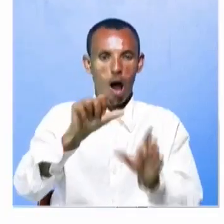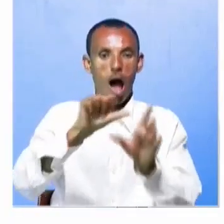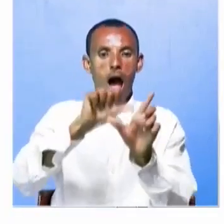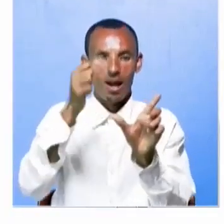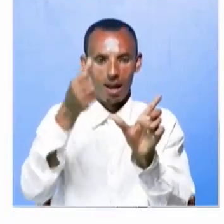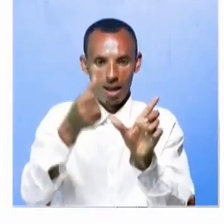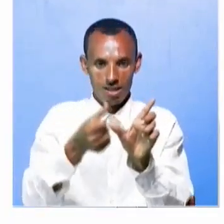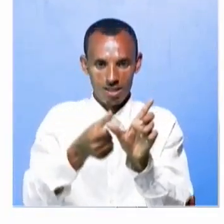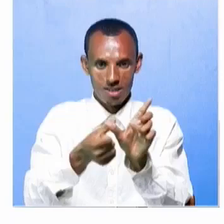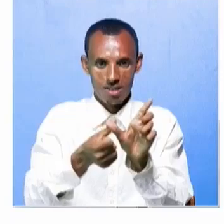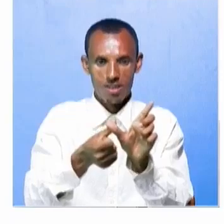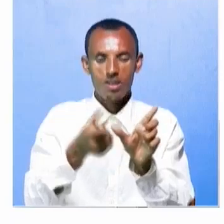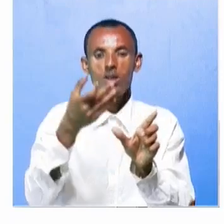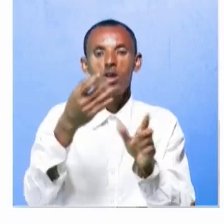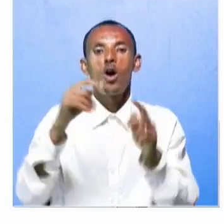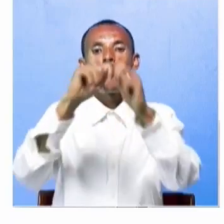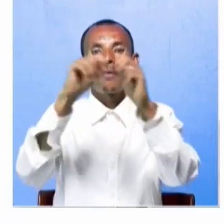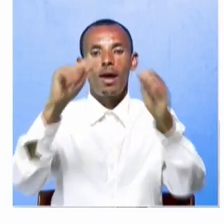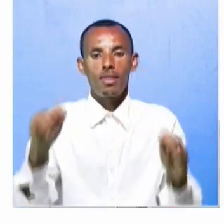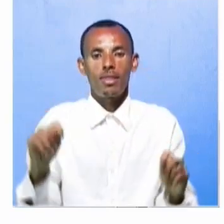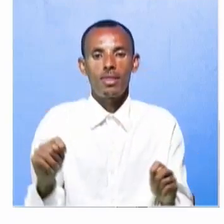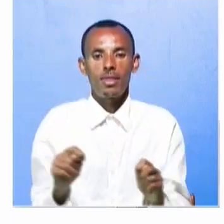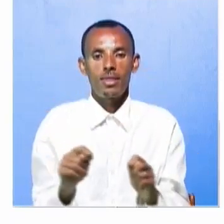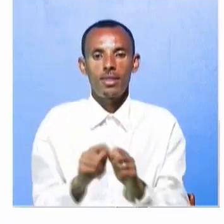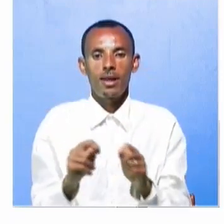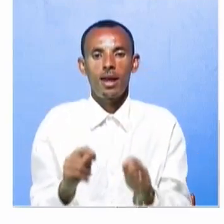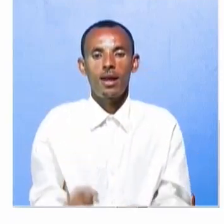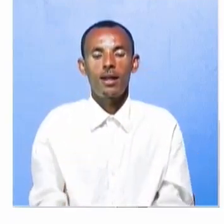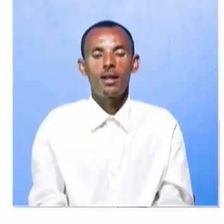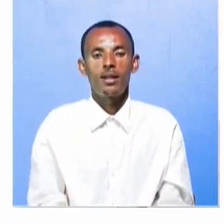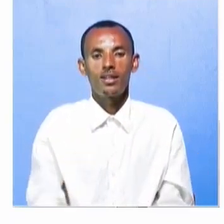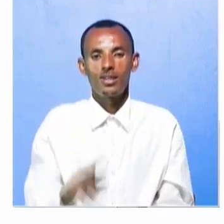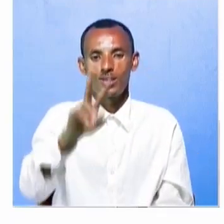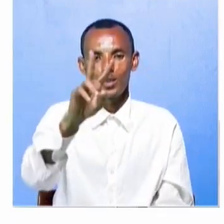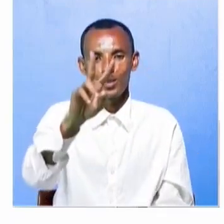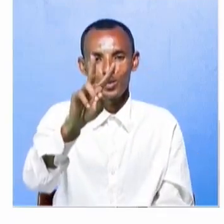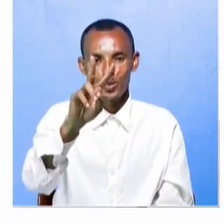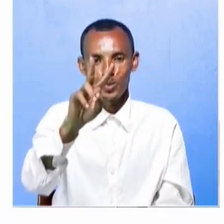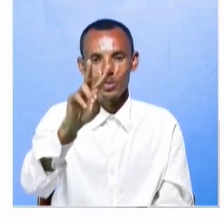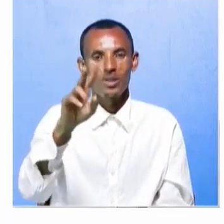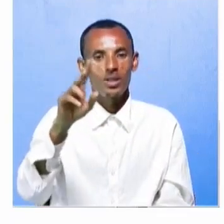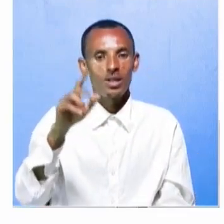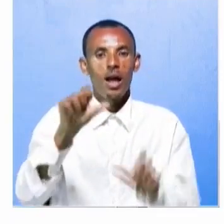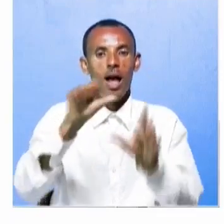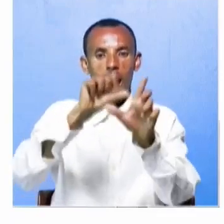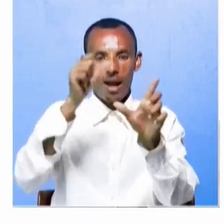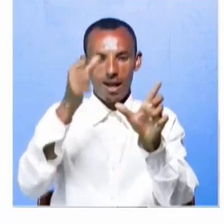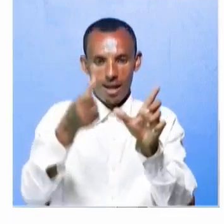triangle, if two angles of